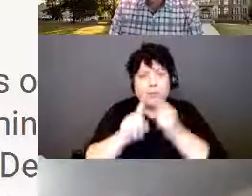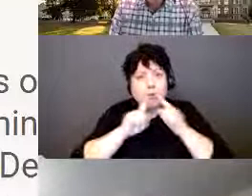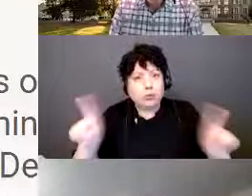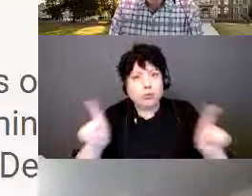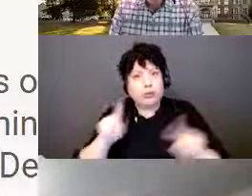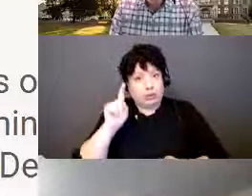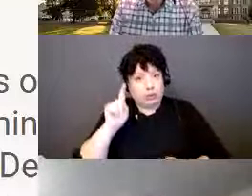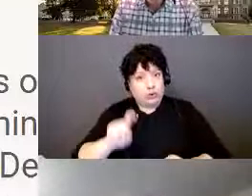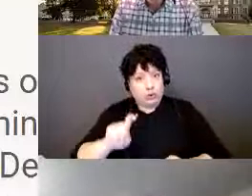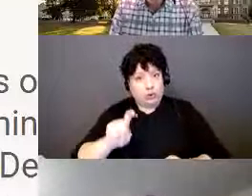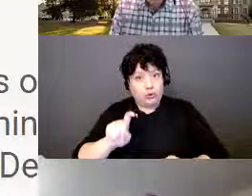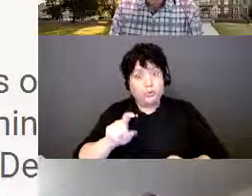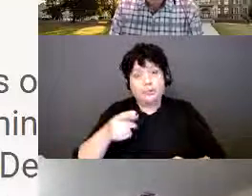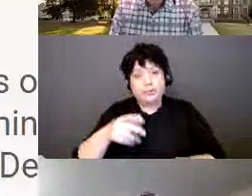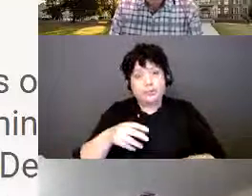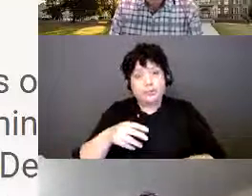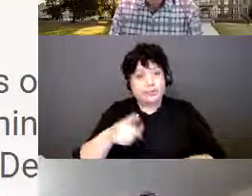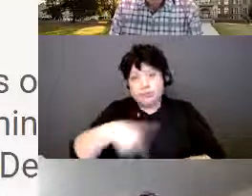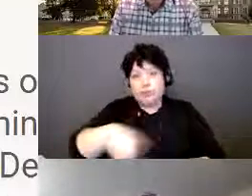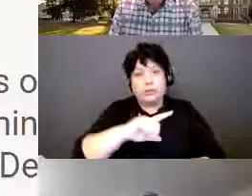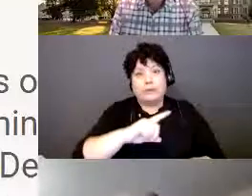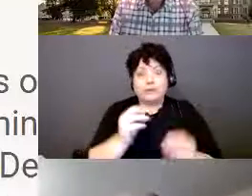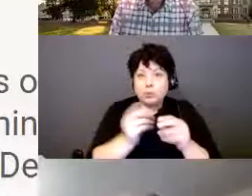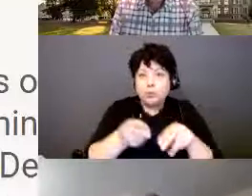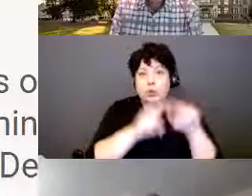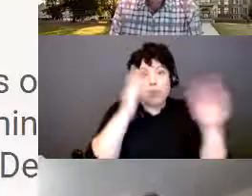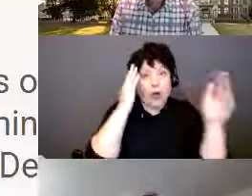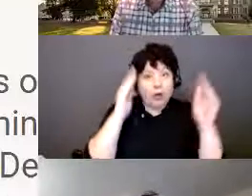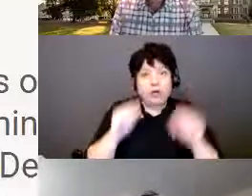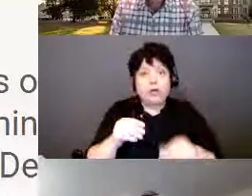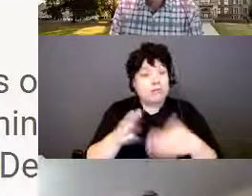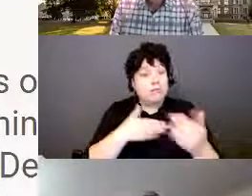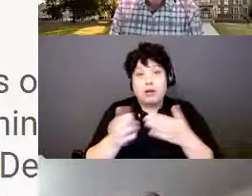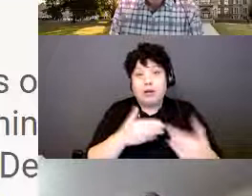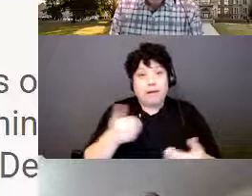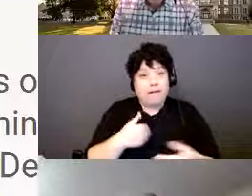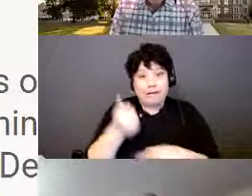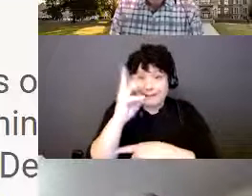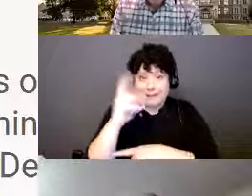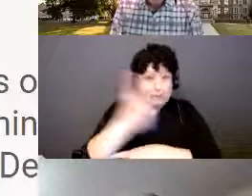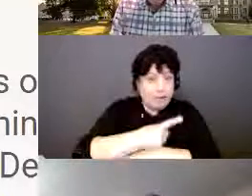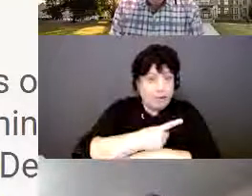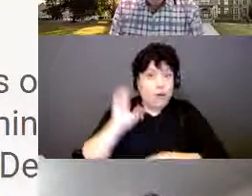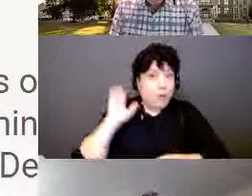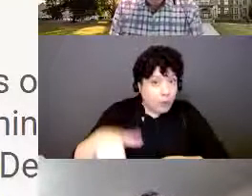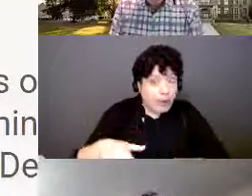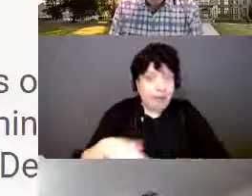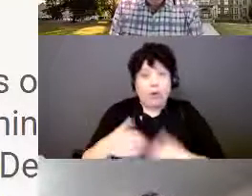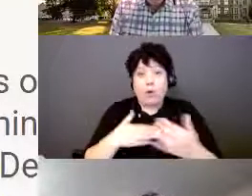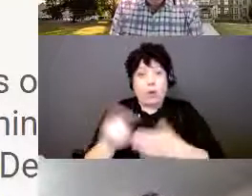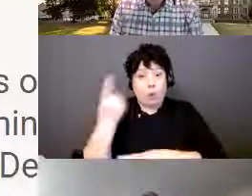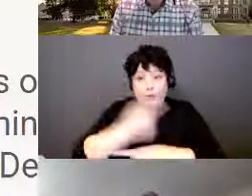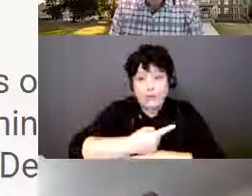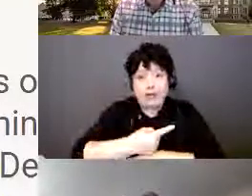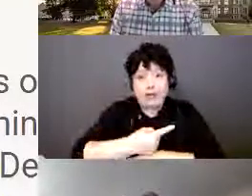that in the work that we do, whether we do it by 16 days or even one day. Our voices do make a difference in